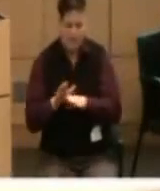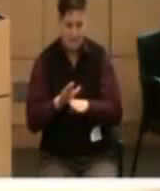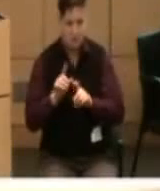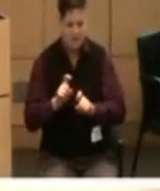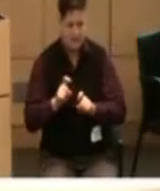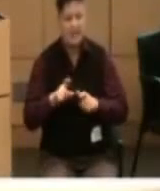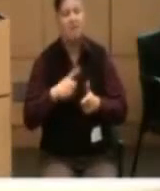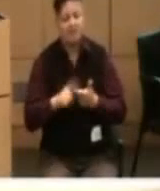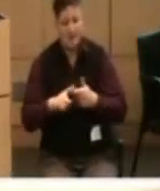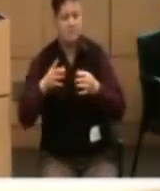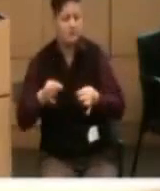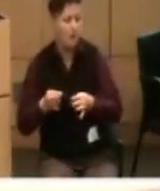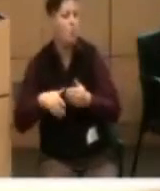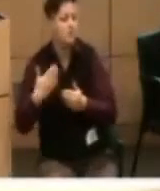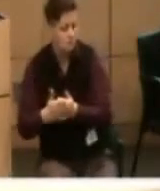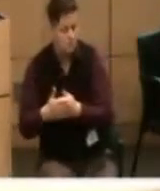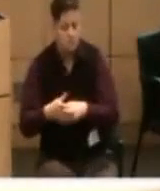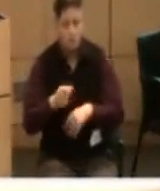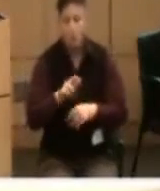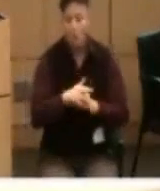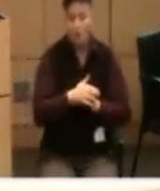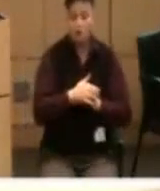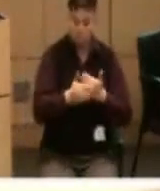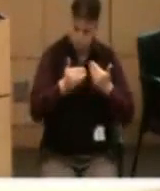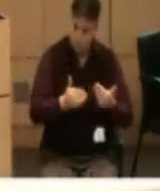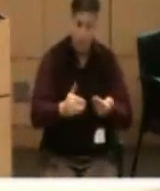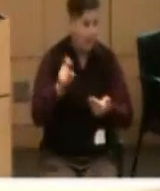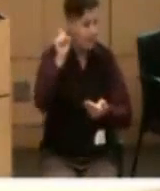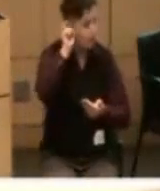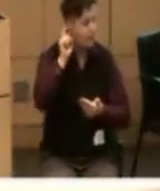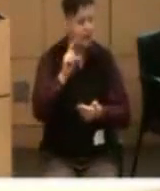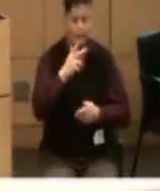we're recommending a hearing aid at 3 months of age.